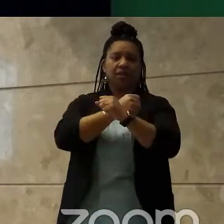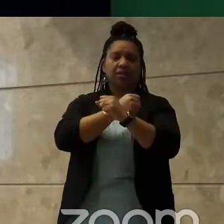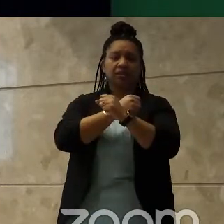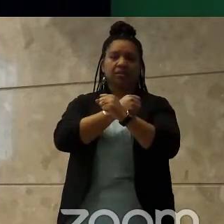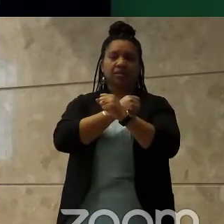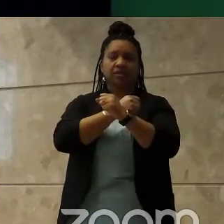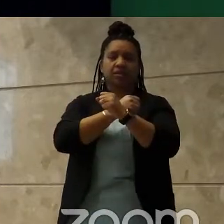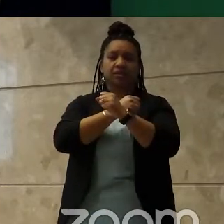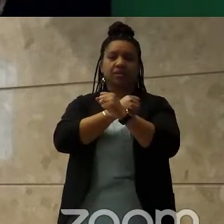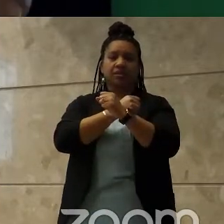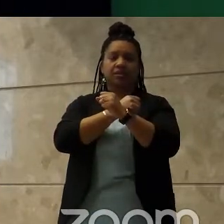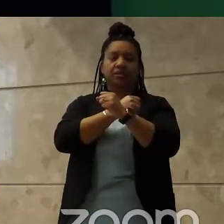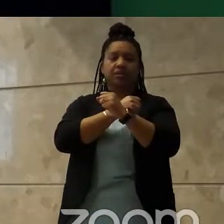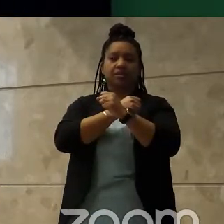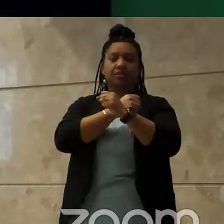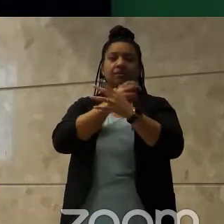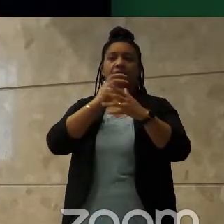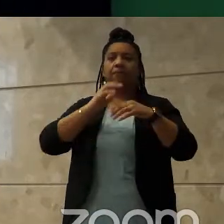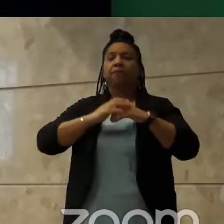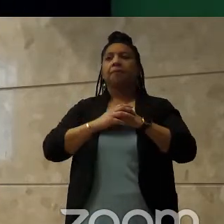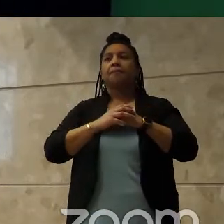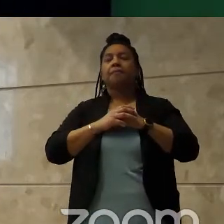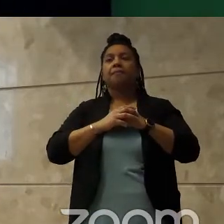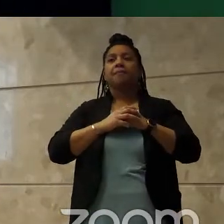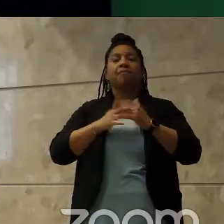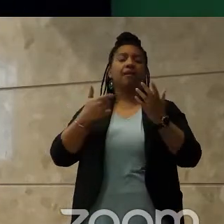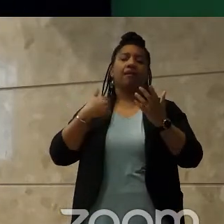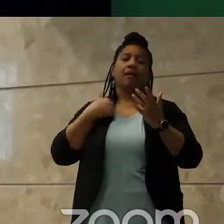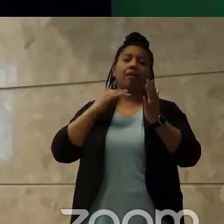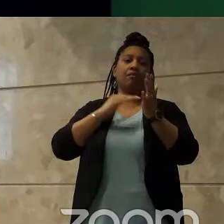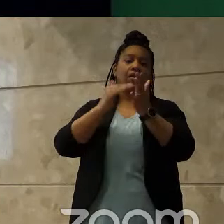And I give keynote addresses to the